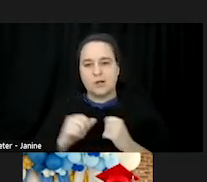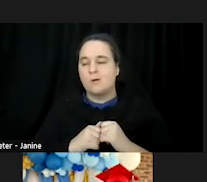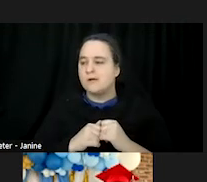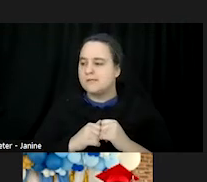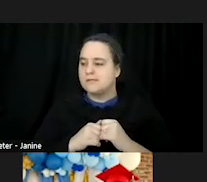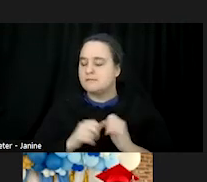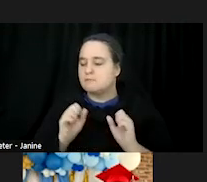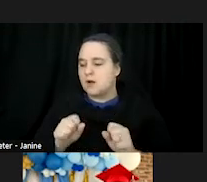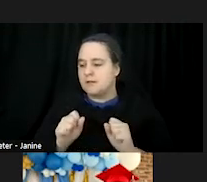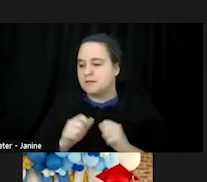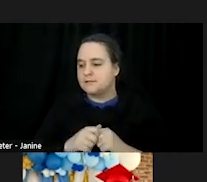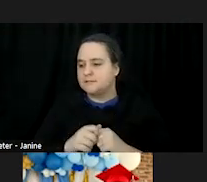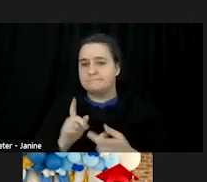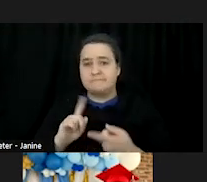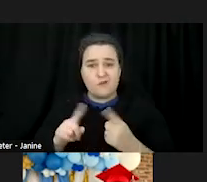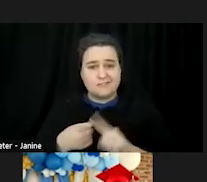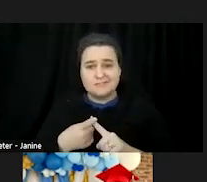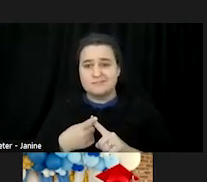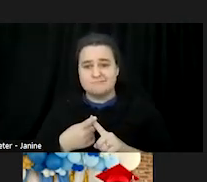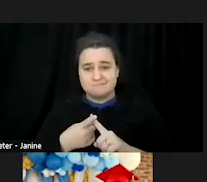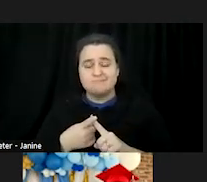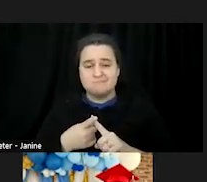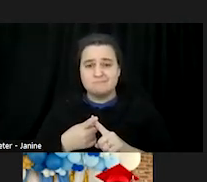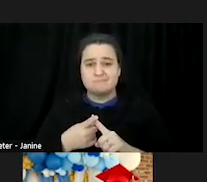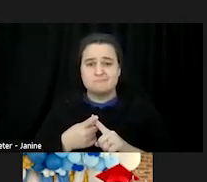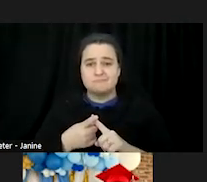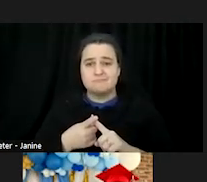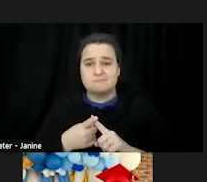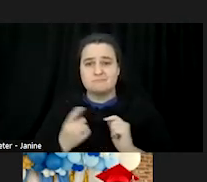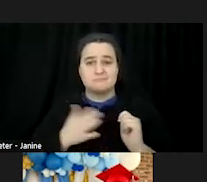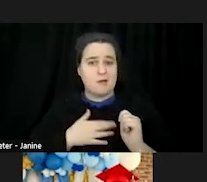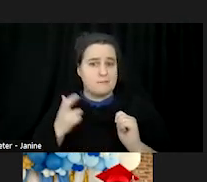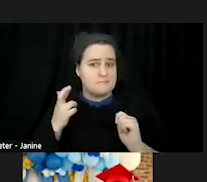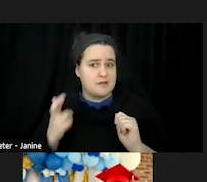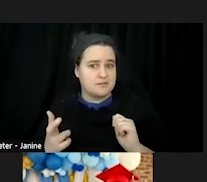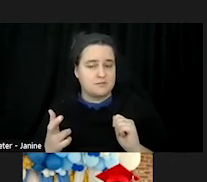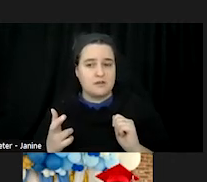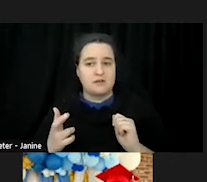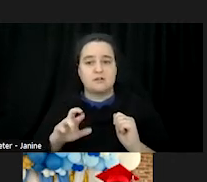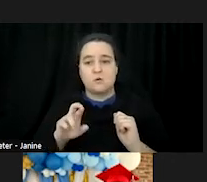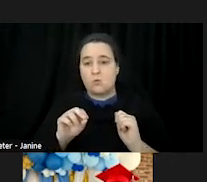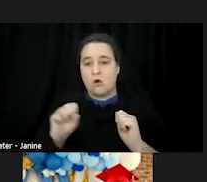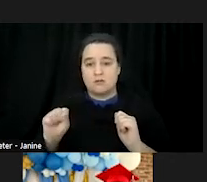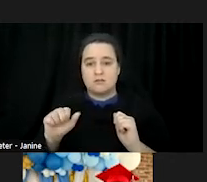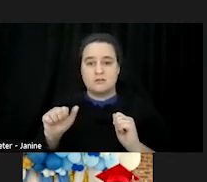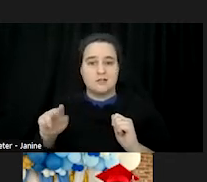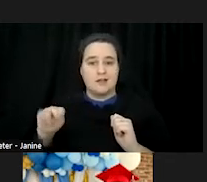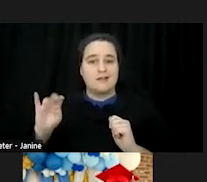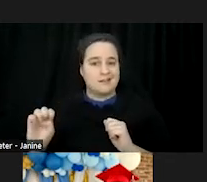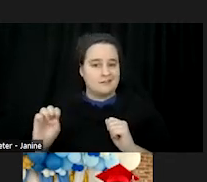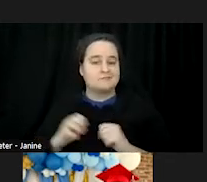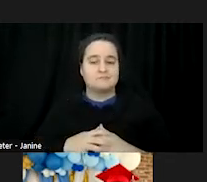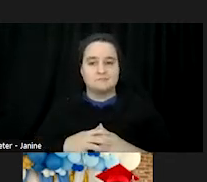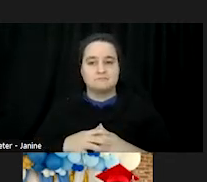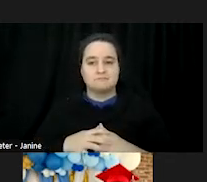Probably just my friends and my best friends, Ross and Annie. Mm-hmm. That's